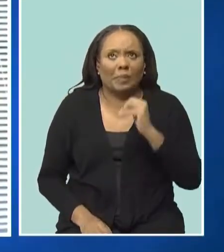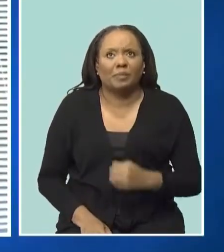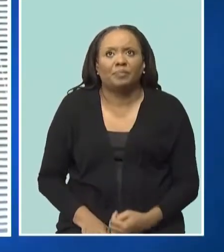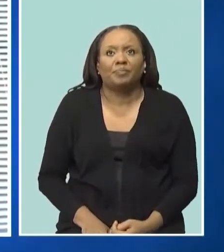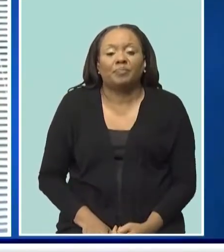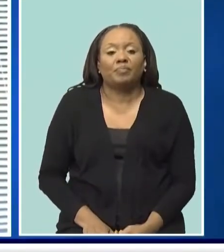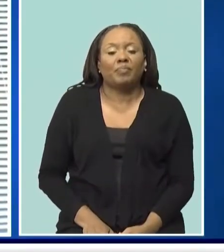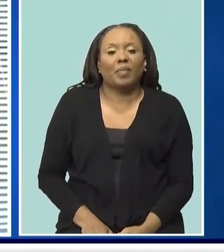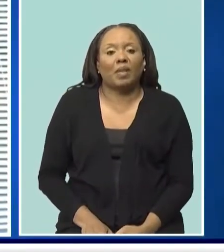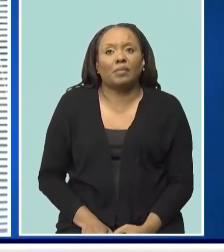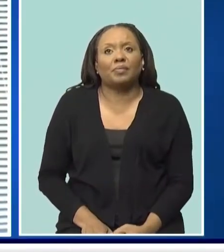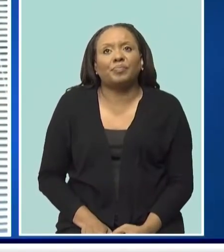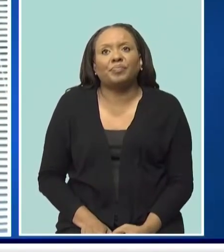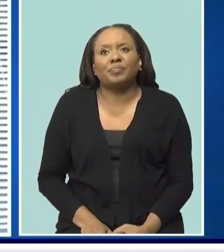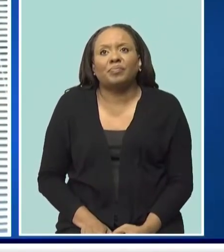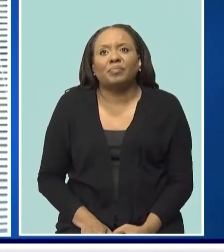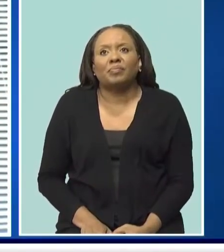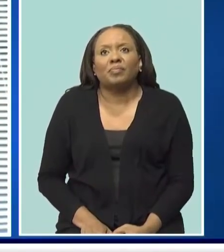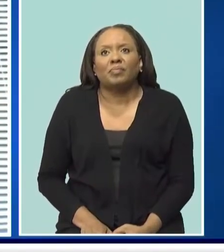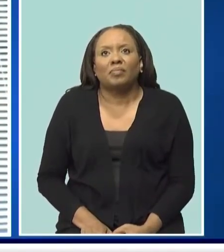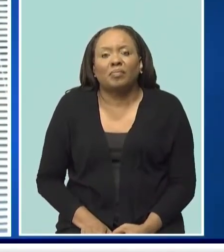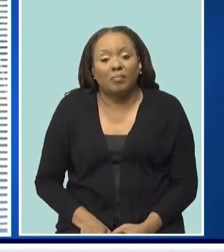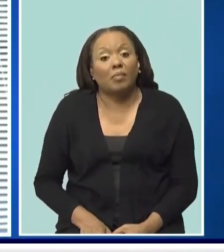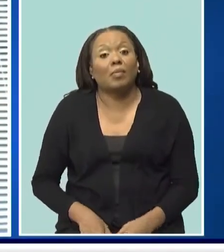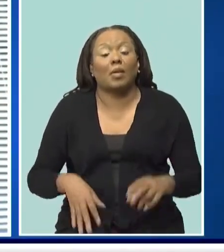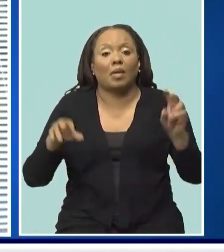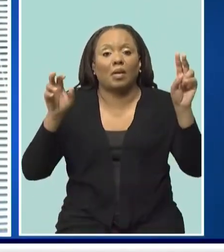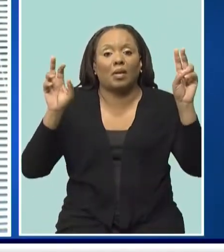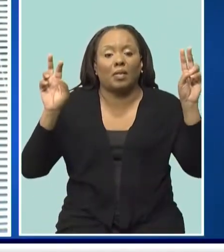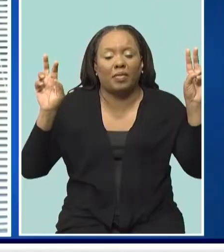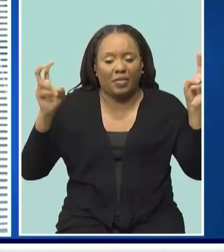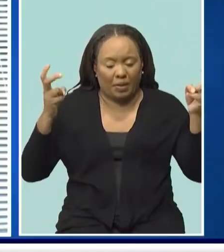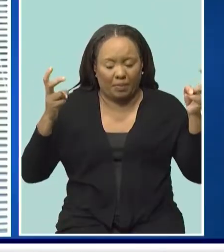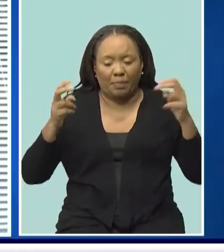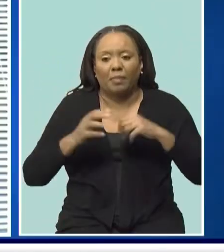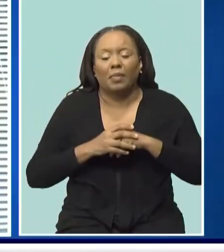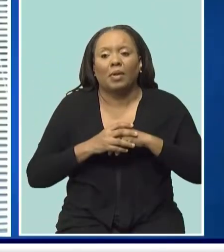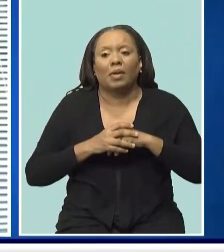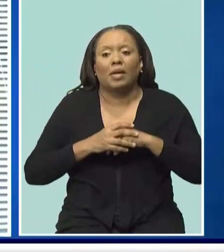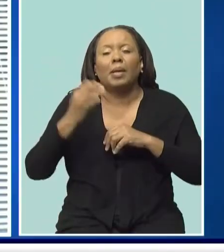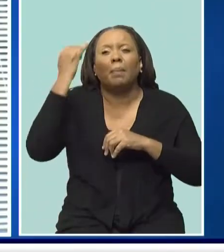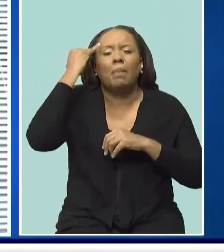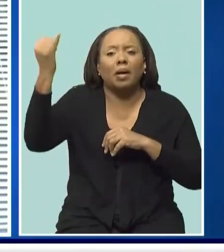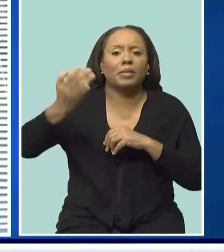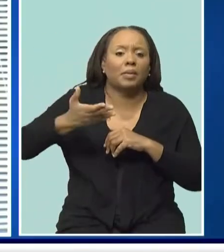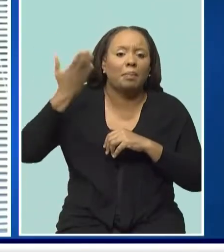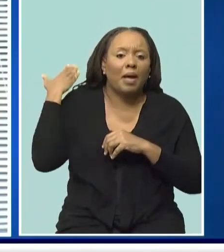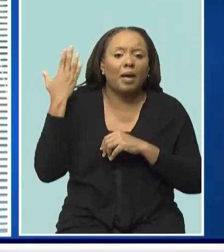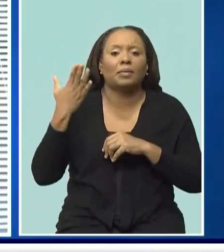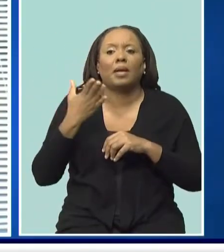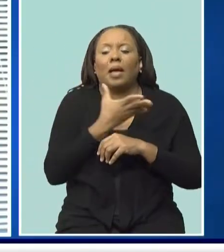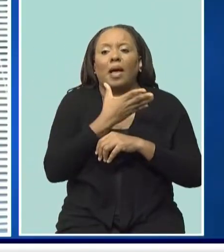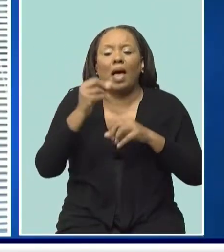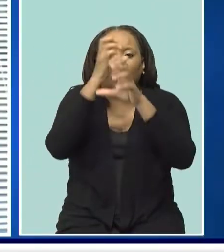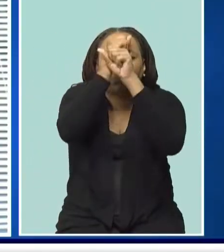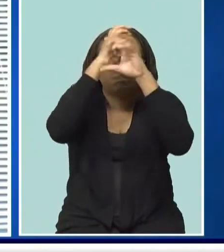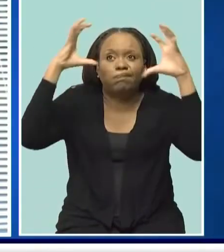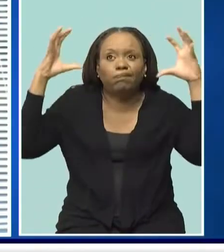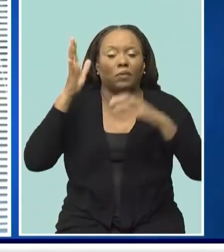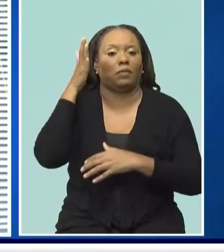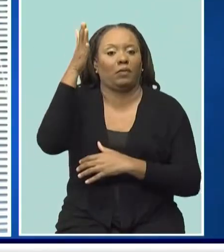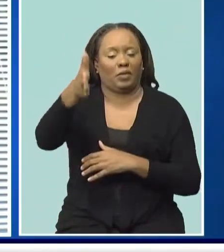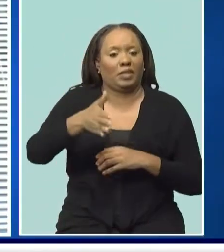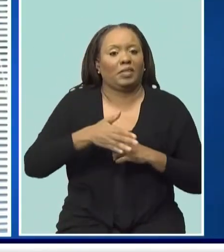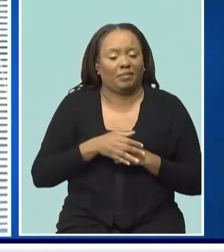The theme of reimagining the past, celebrating the future is really, Pearson, as you said, it's really about